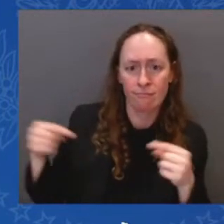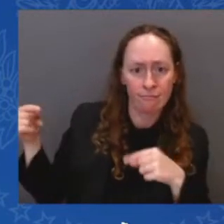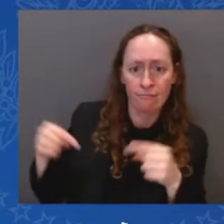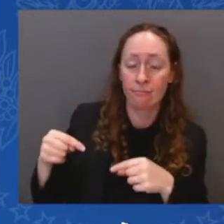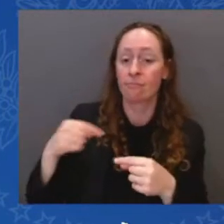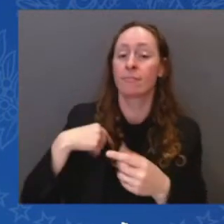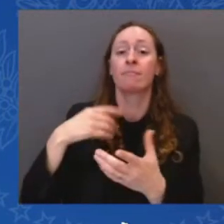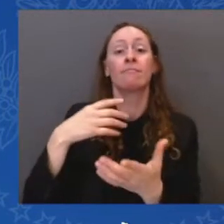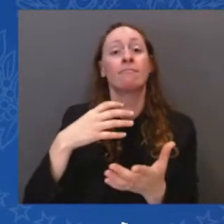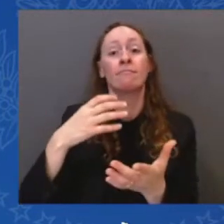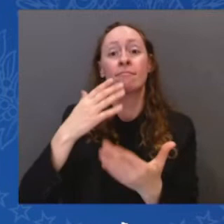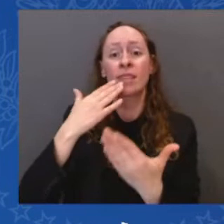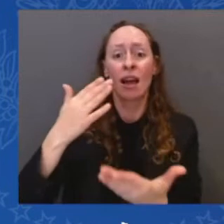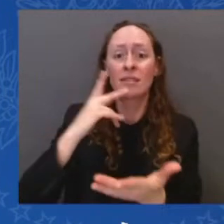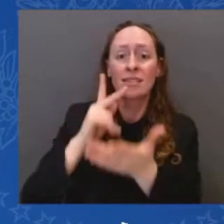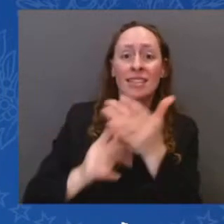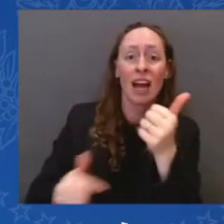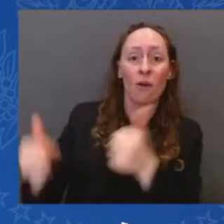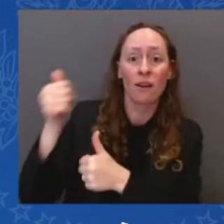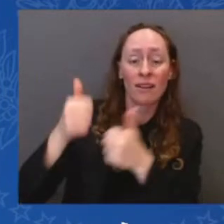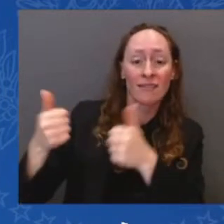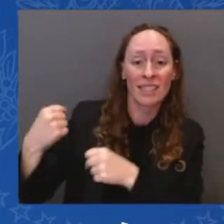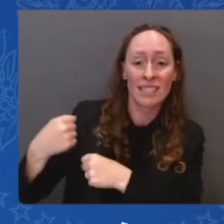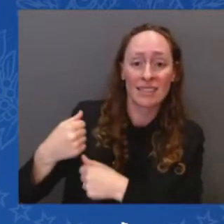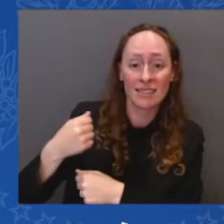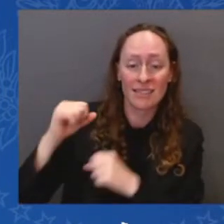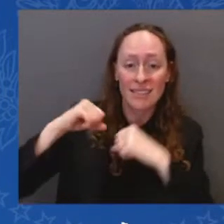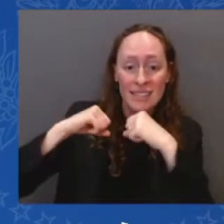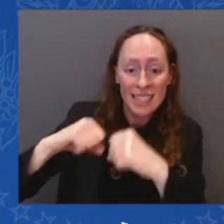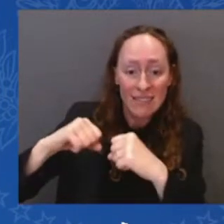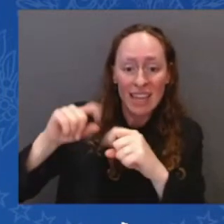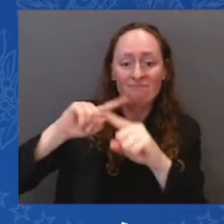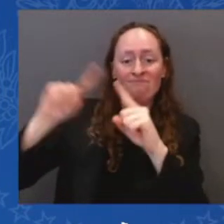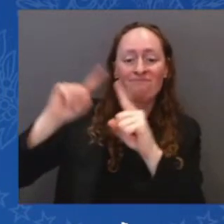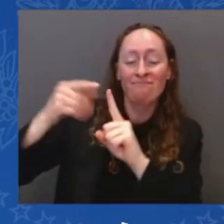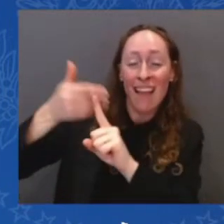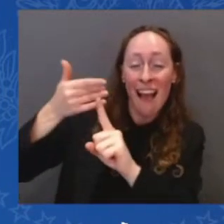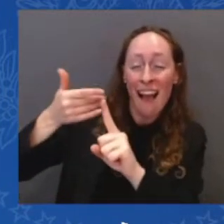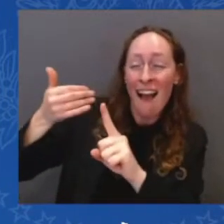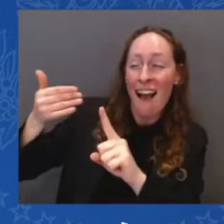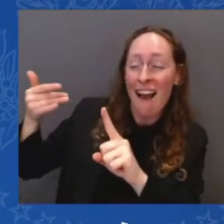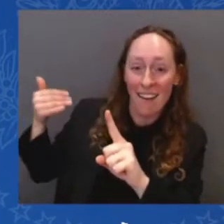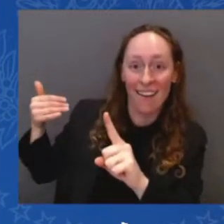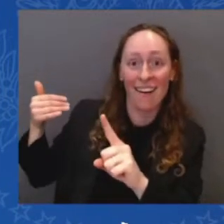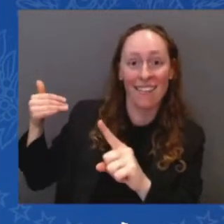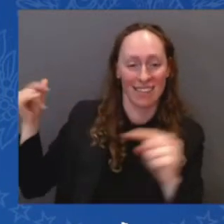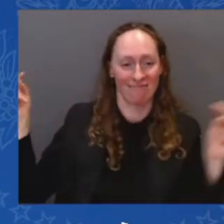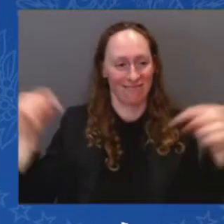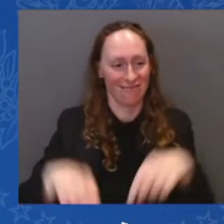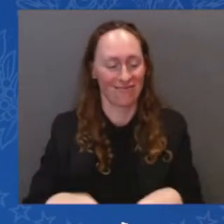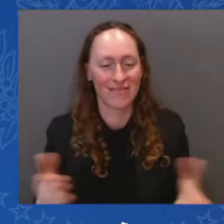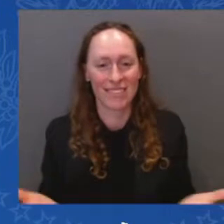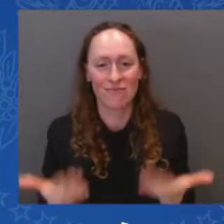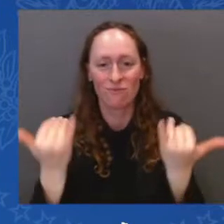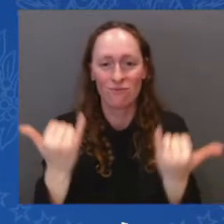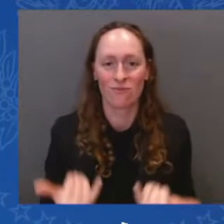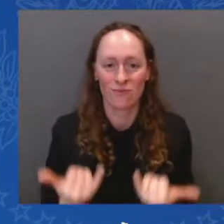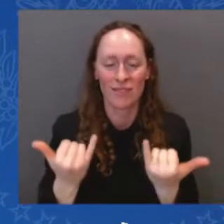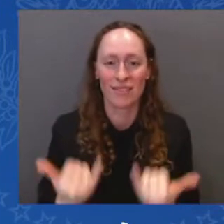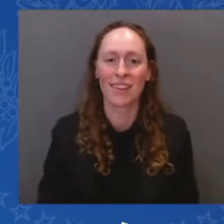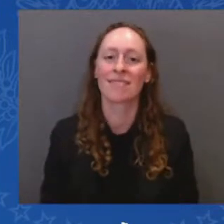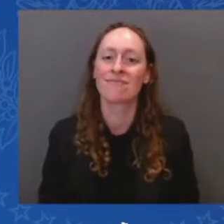Services that are here today, along with the current Joint Chiefs, the former Joint